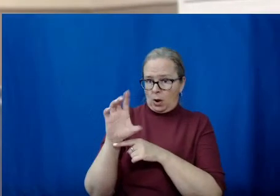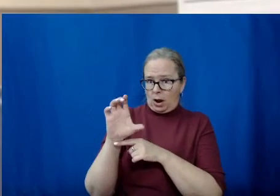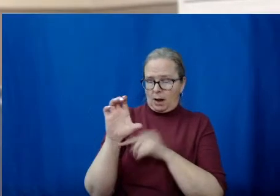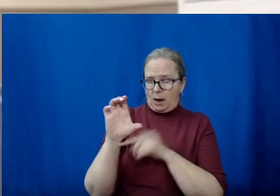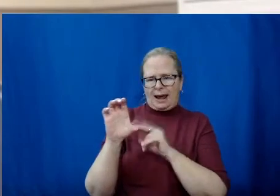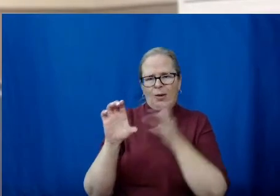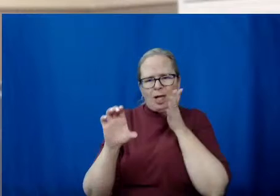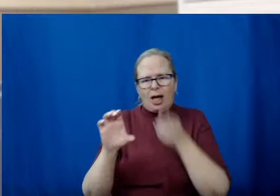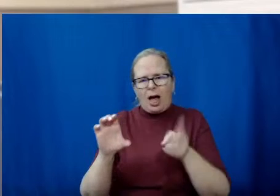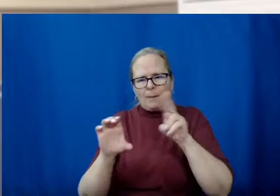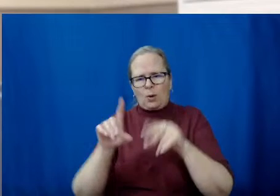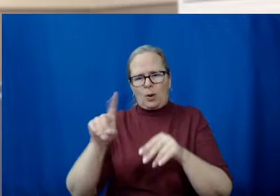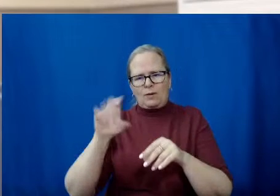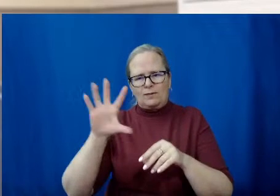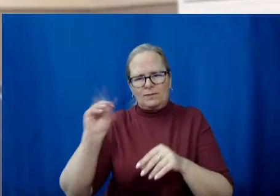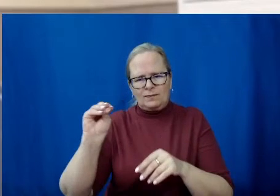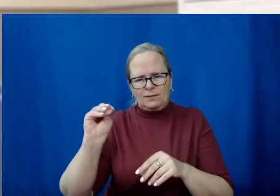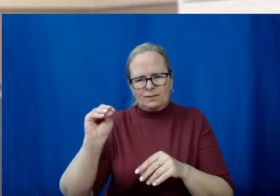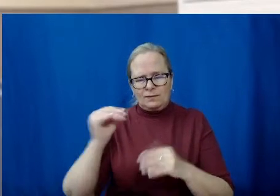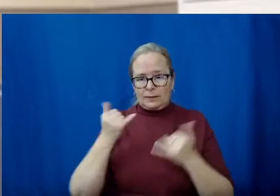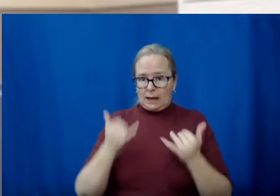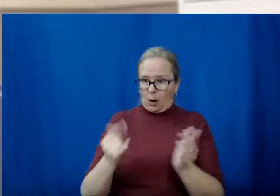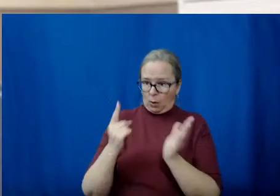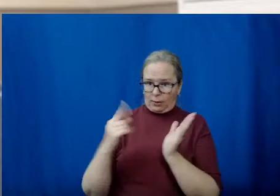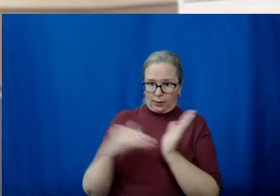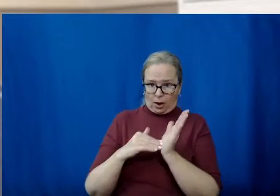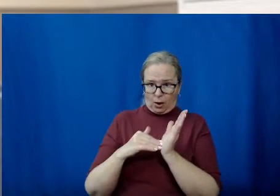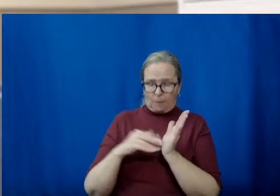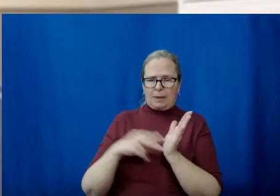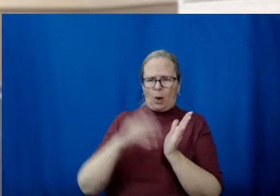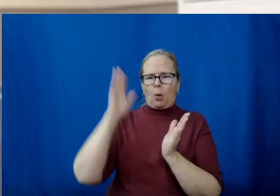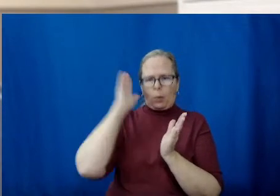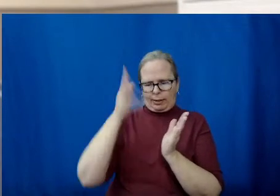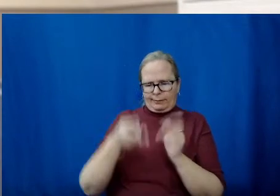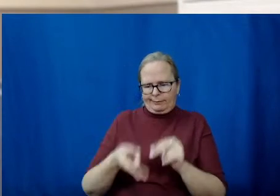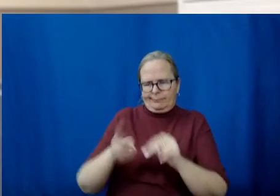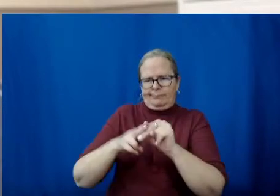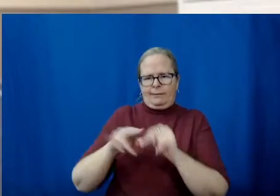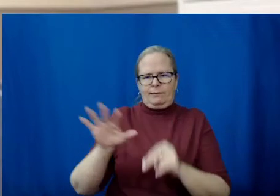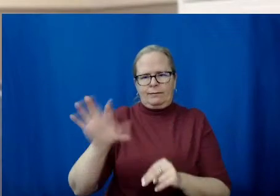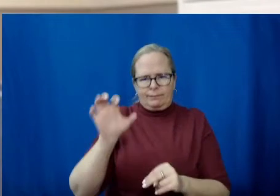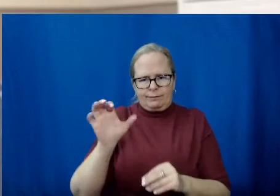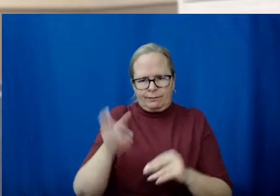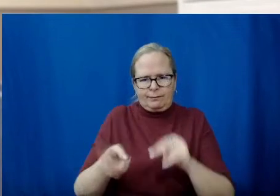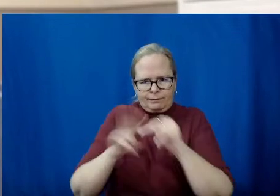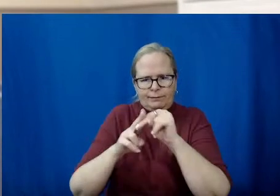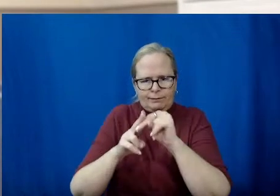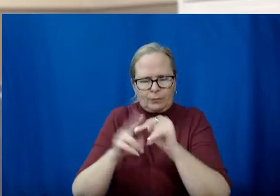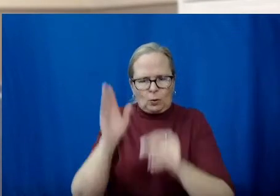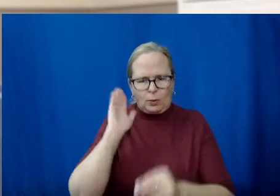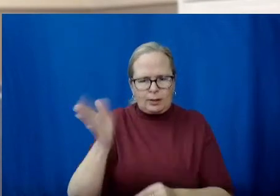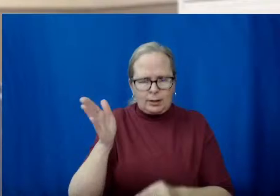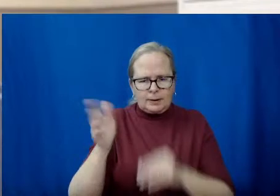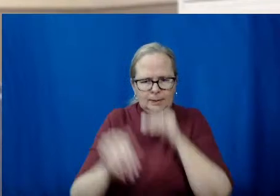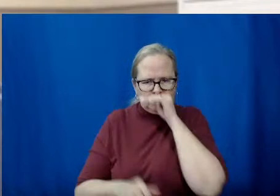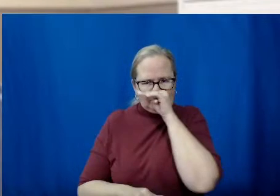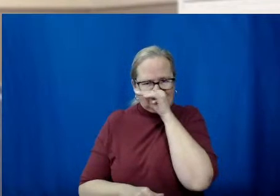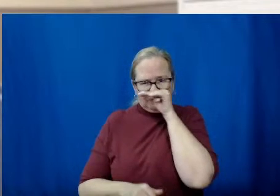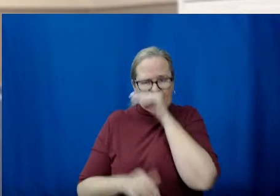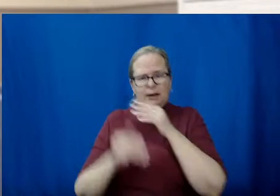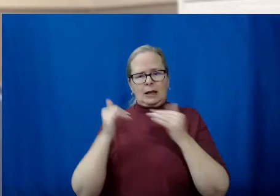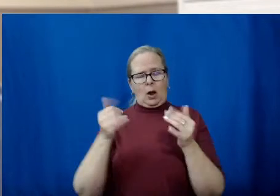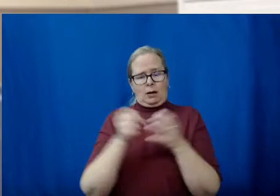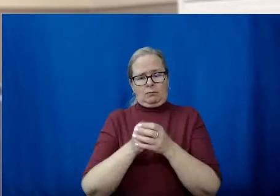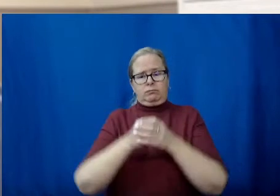exponential growth. We continue to see rises in the ICU. The ICU